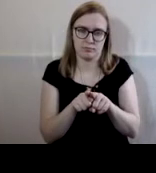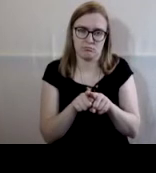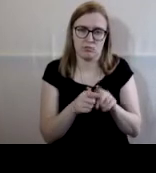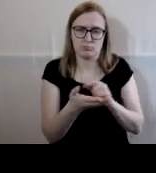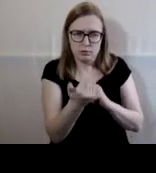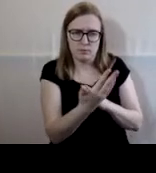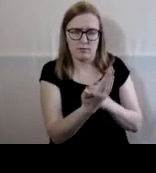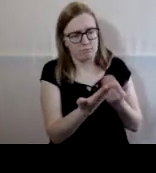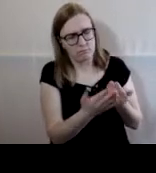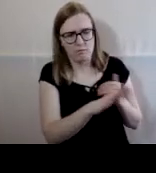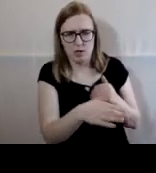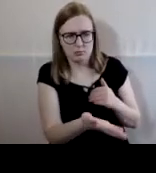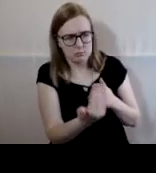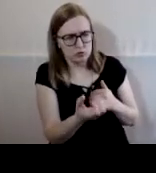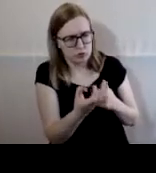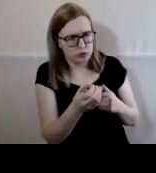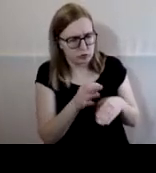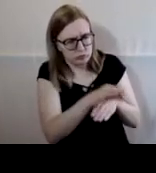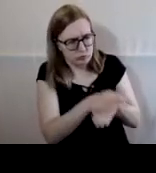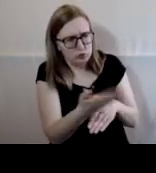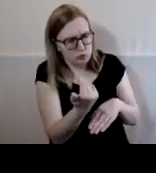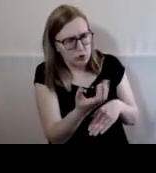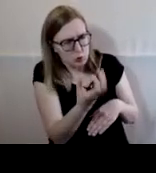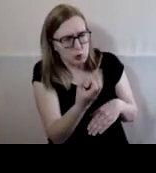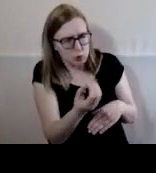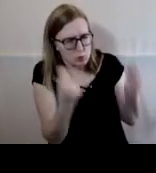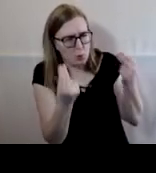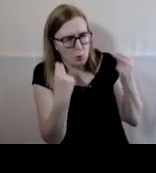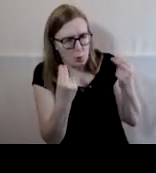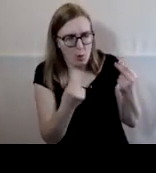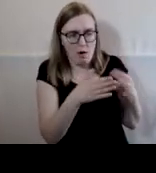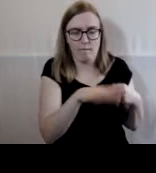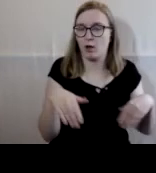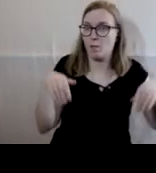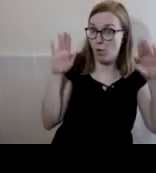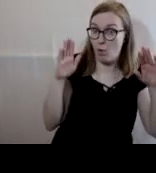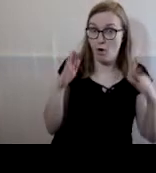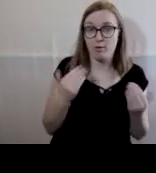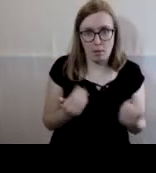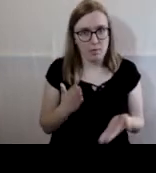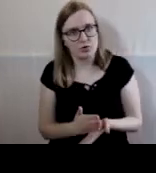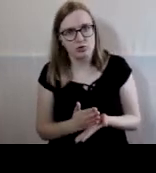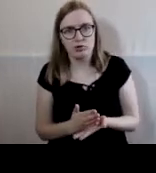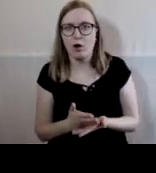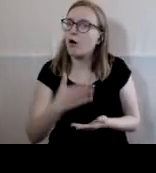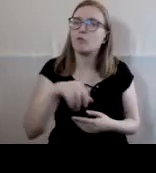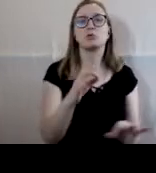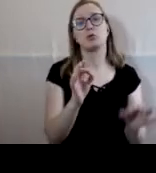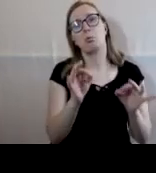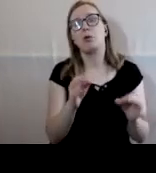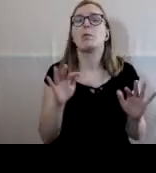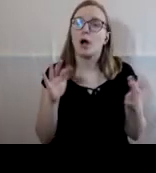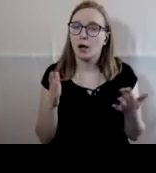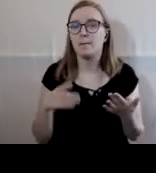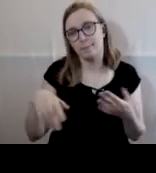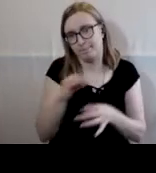expectations, the content is too difficult for them. They haven't got the underlying